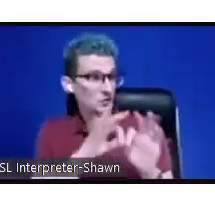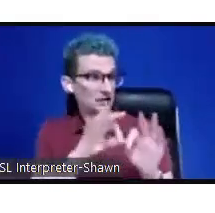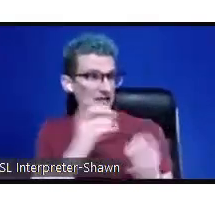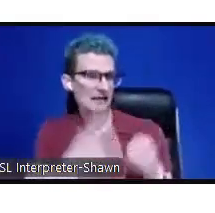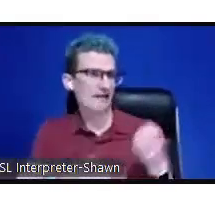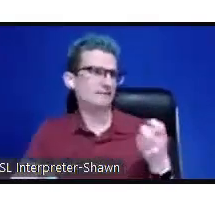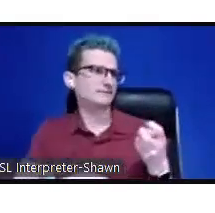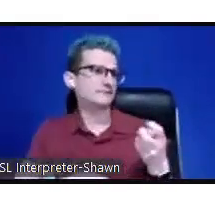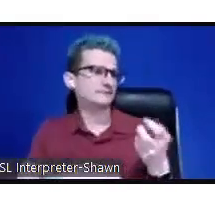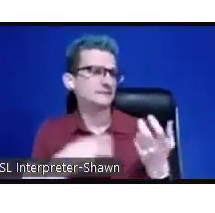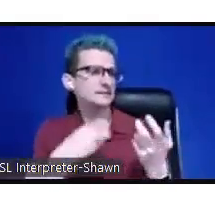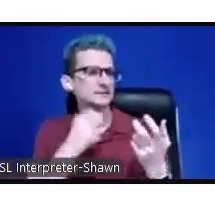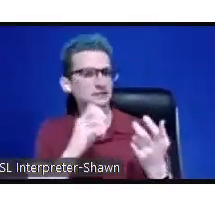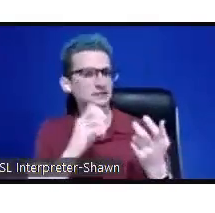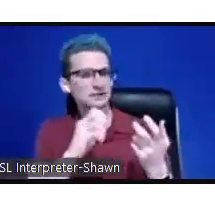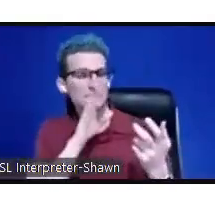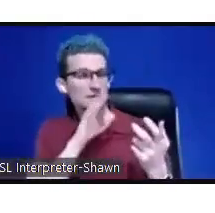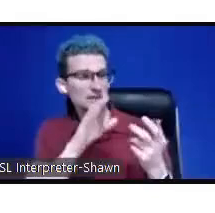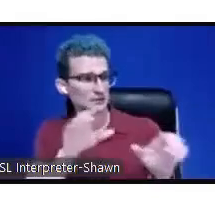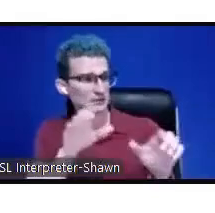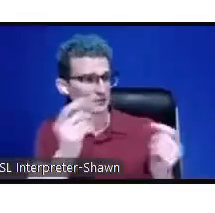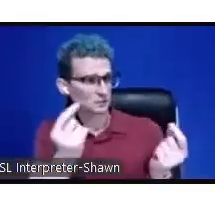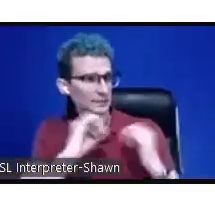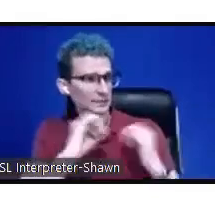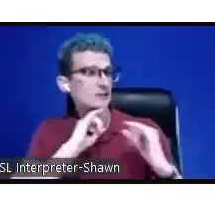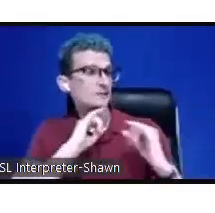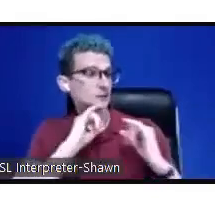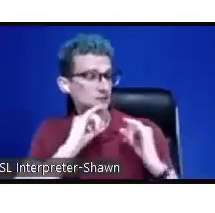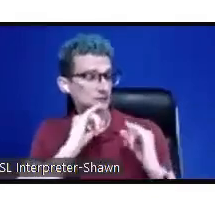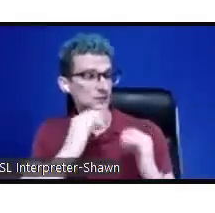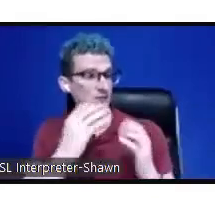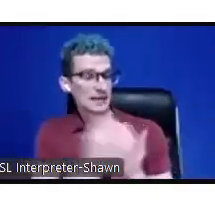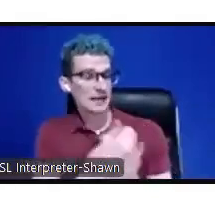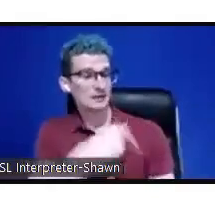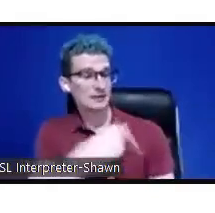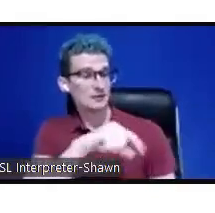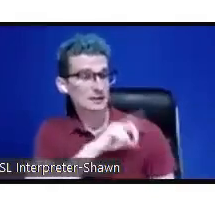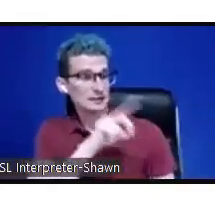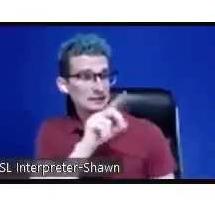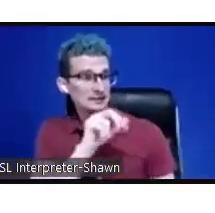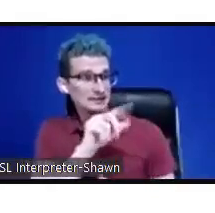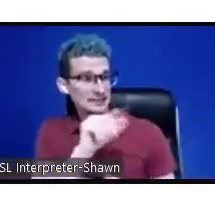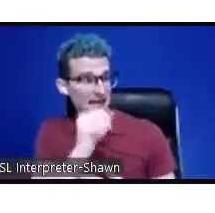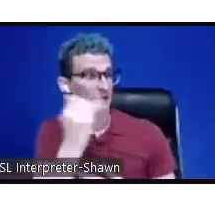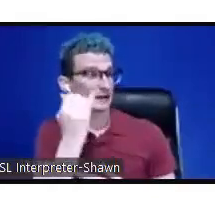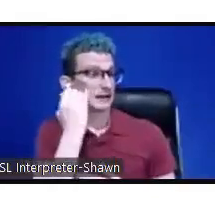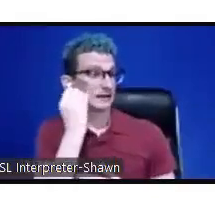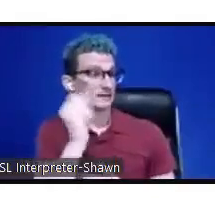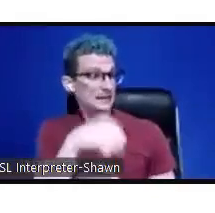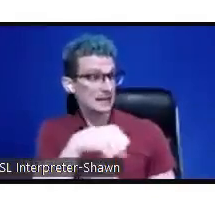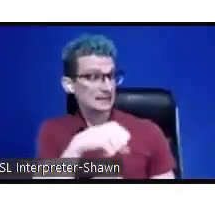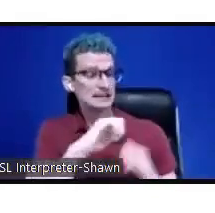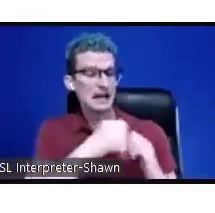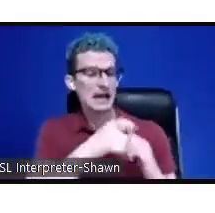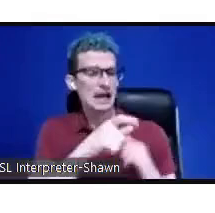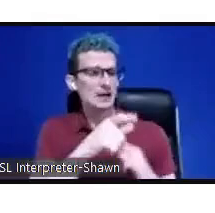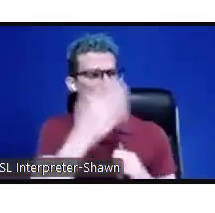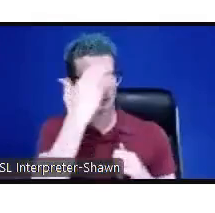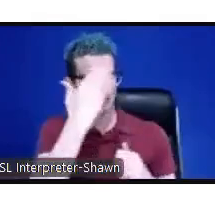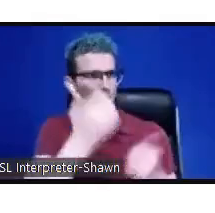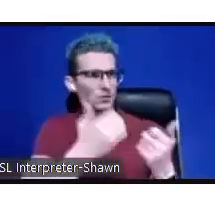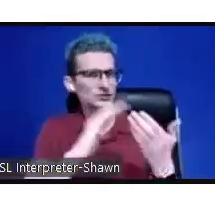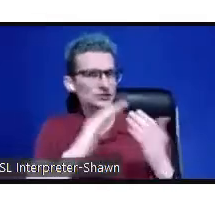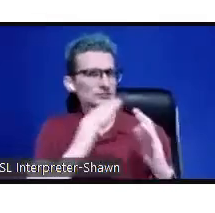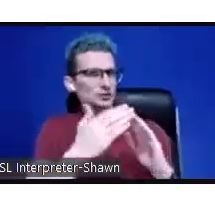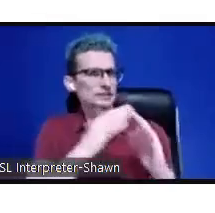doing interviews and collecting data, qualitative data? If you are, how do you know what communities you're going to reach? And then this is just